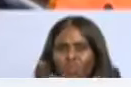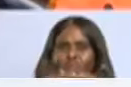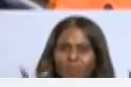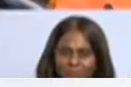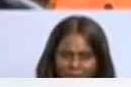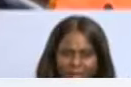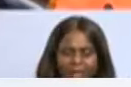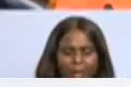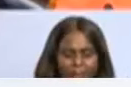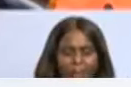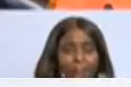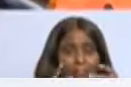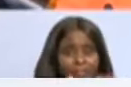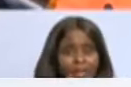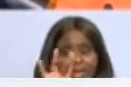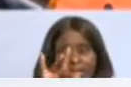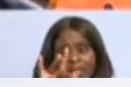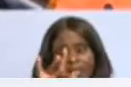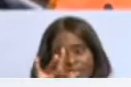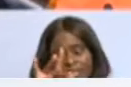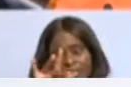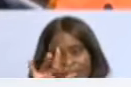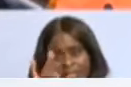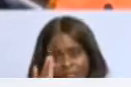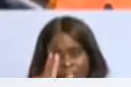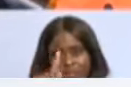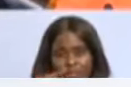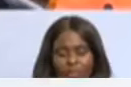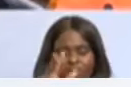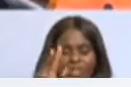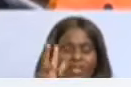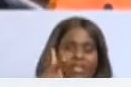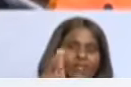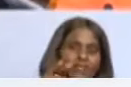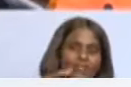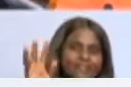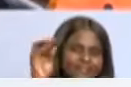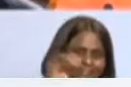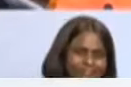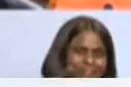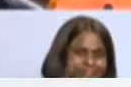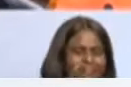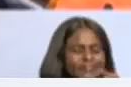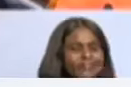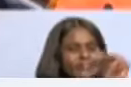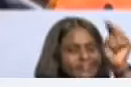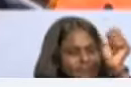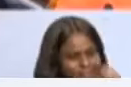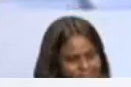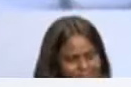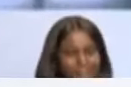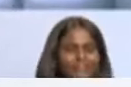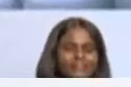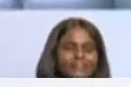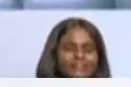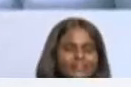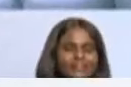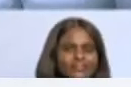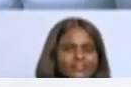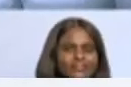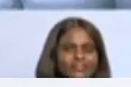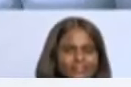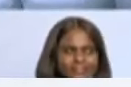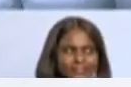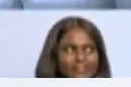covering 87.3 kilometers. In addition, the north-south and Dar es Salaam corridor,